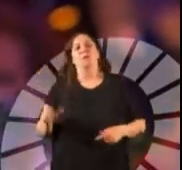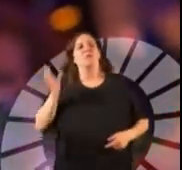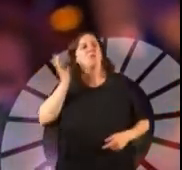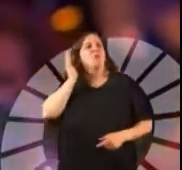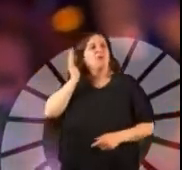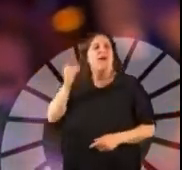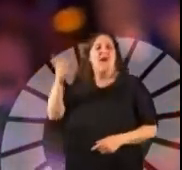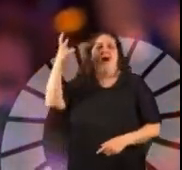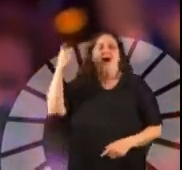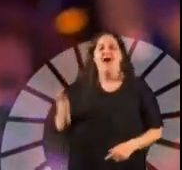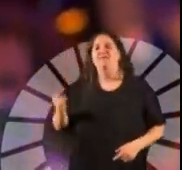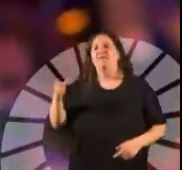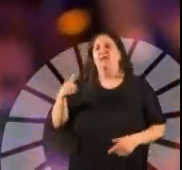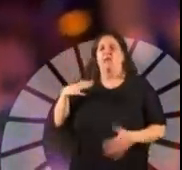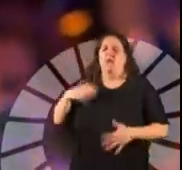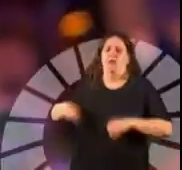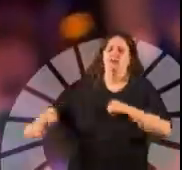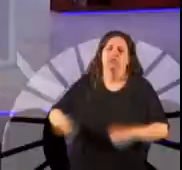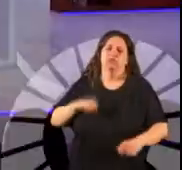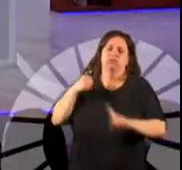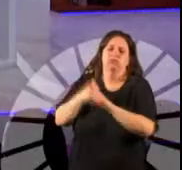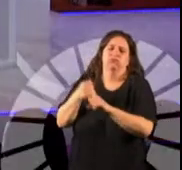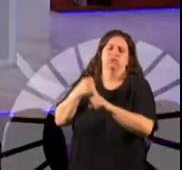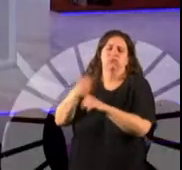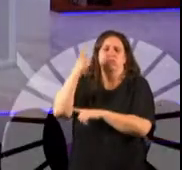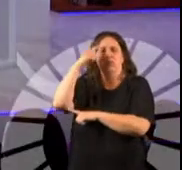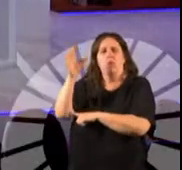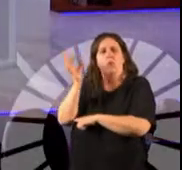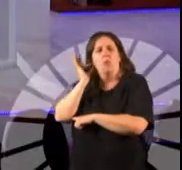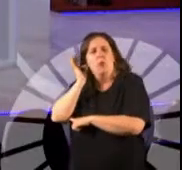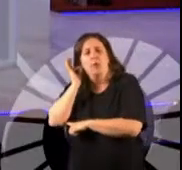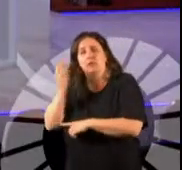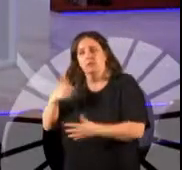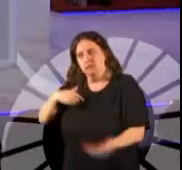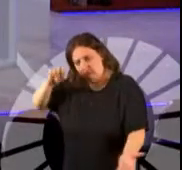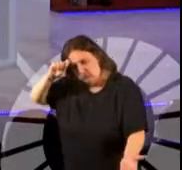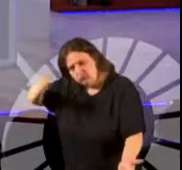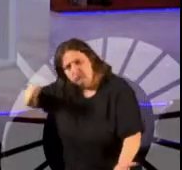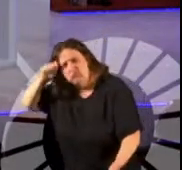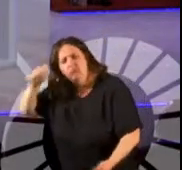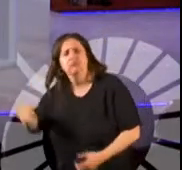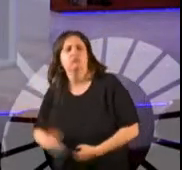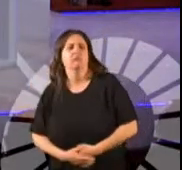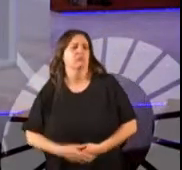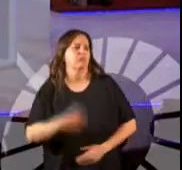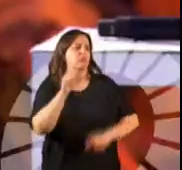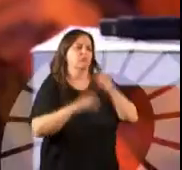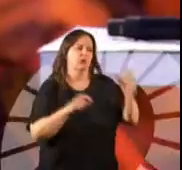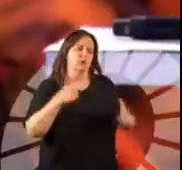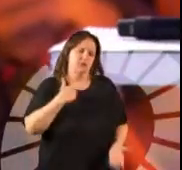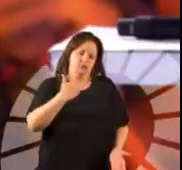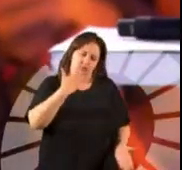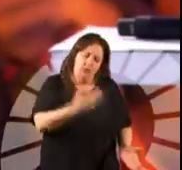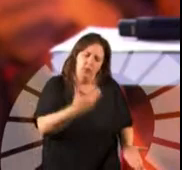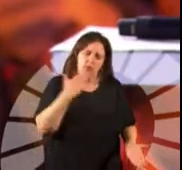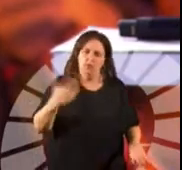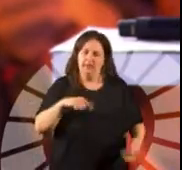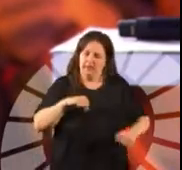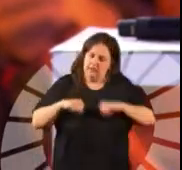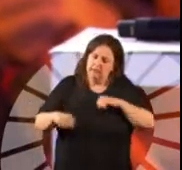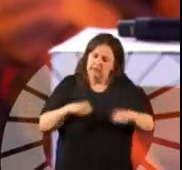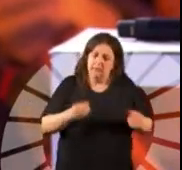are grateful for all that has been done, but we have to do now everything in our power